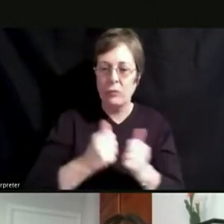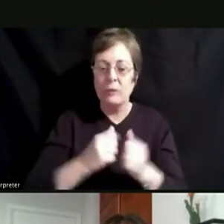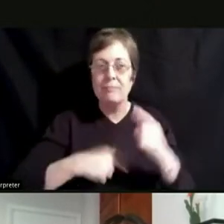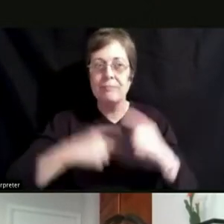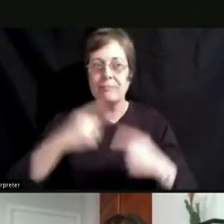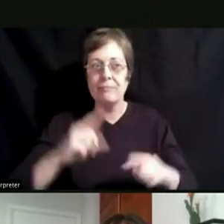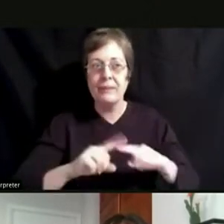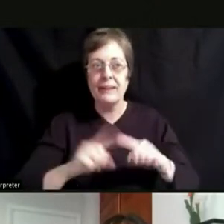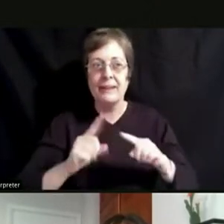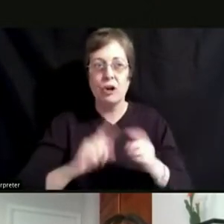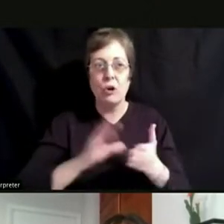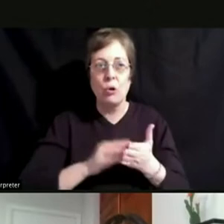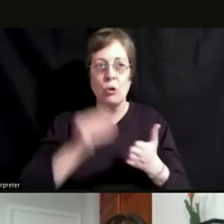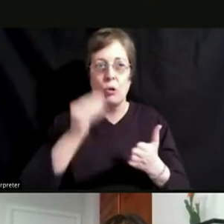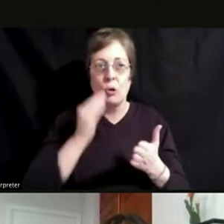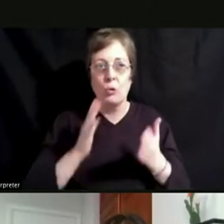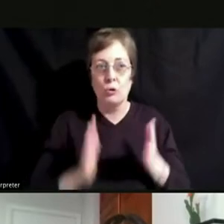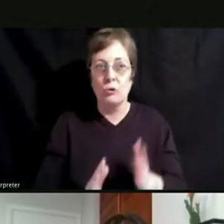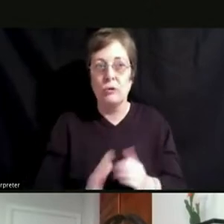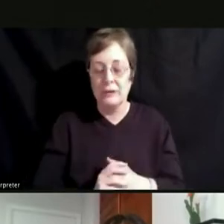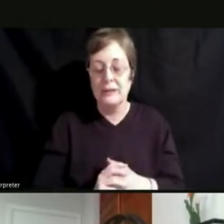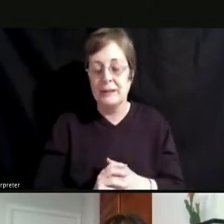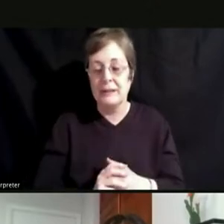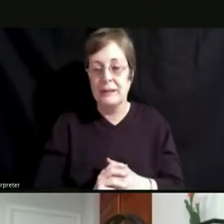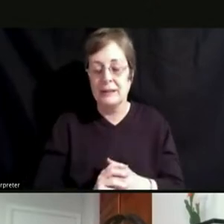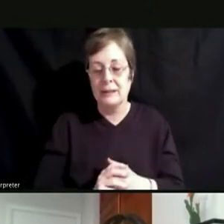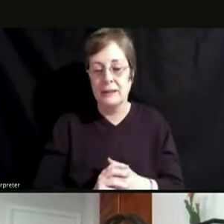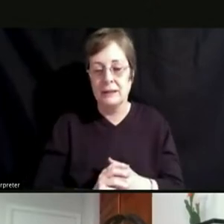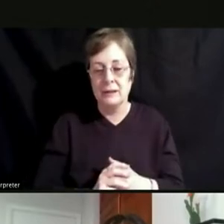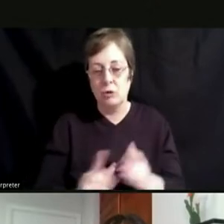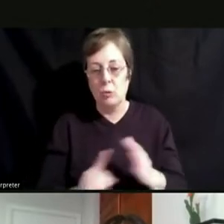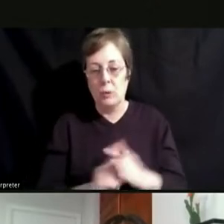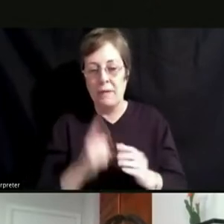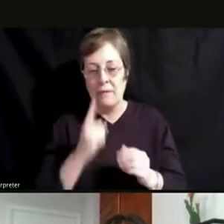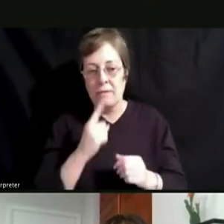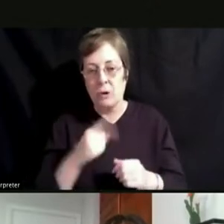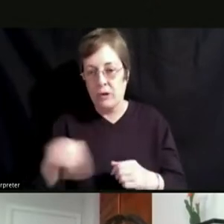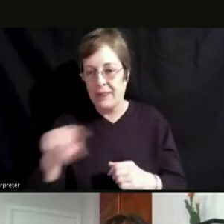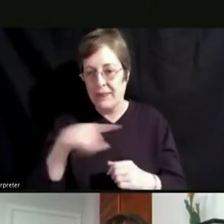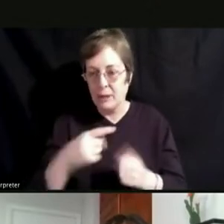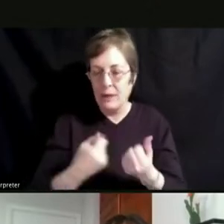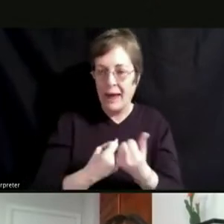learners and be there for them and advocate for them.